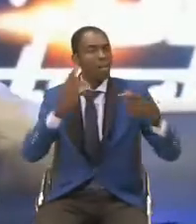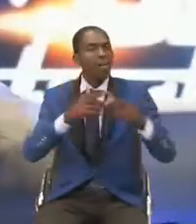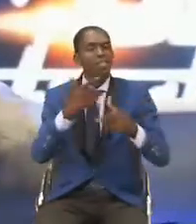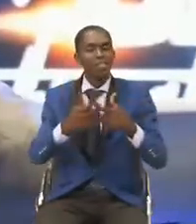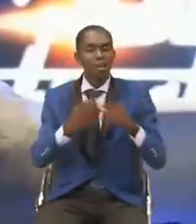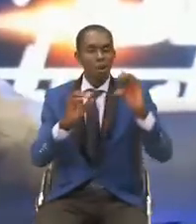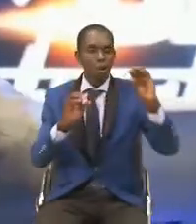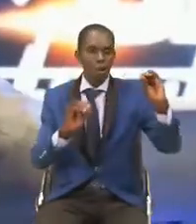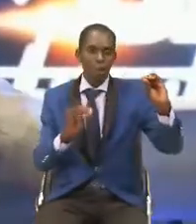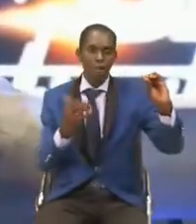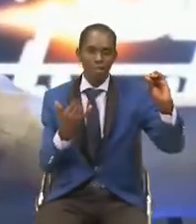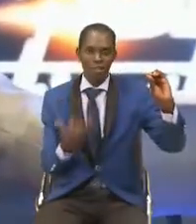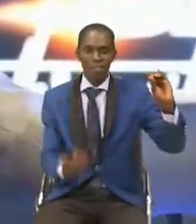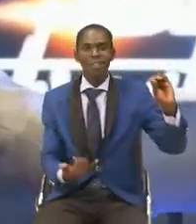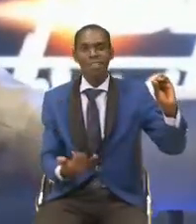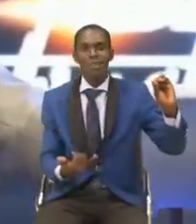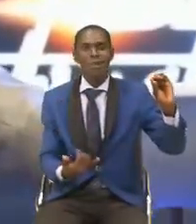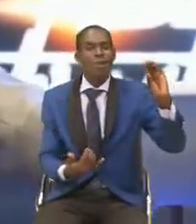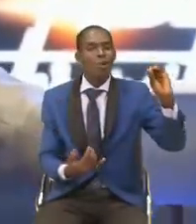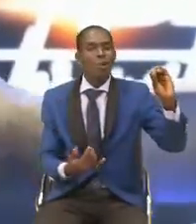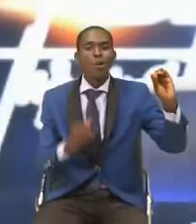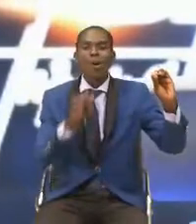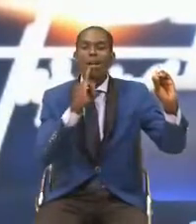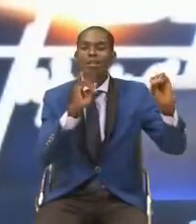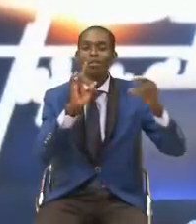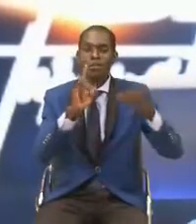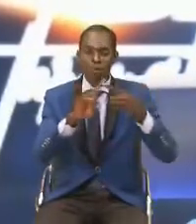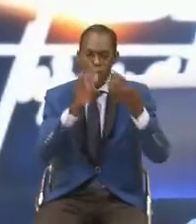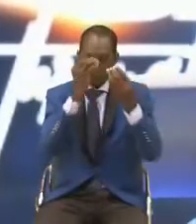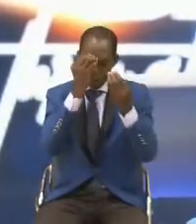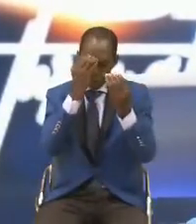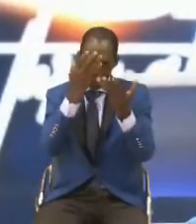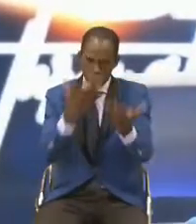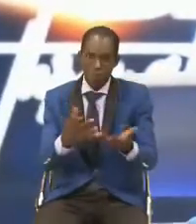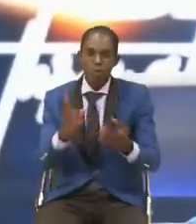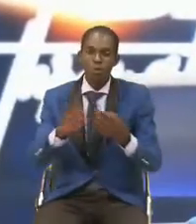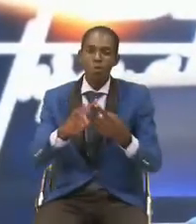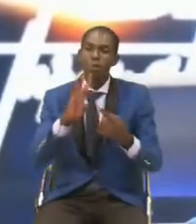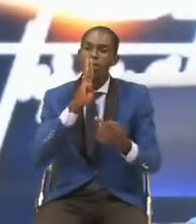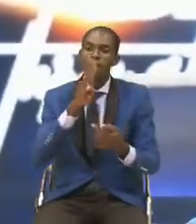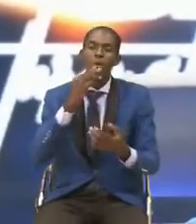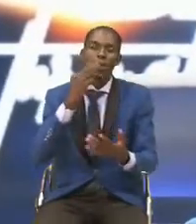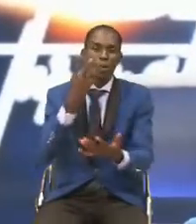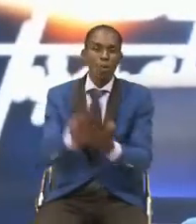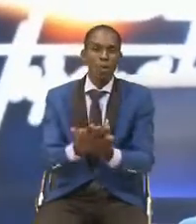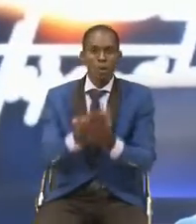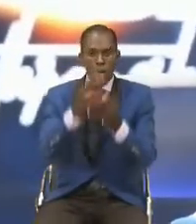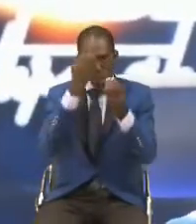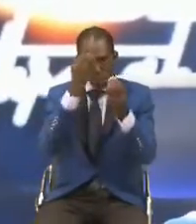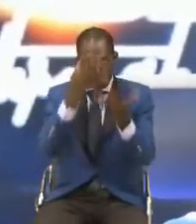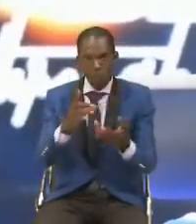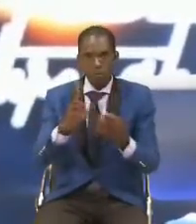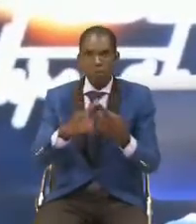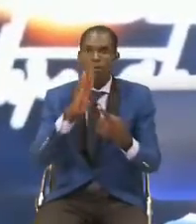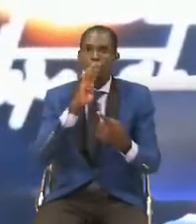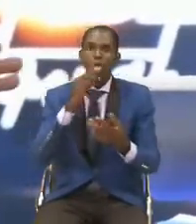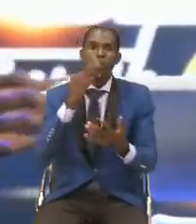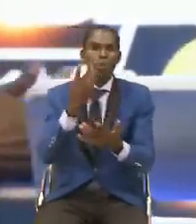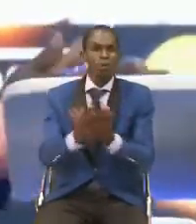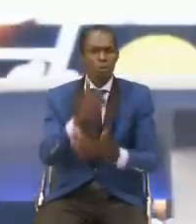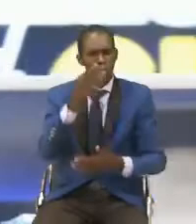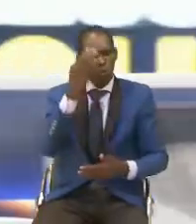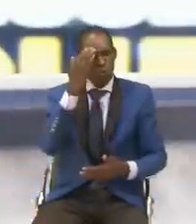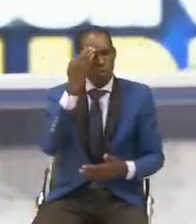seek. H, hear. And then O now. O is to obey to